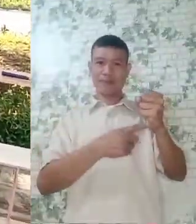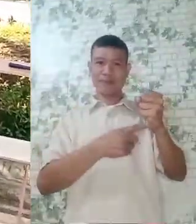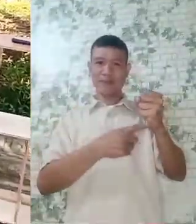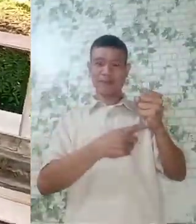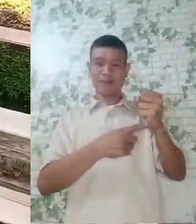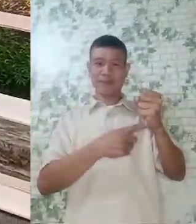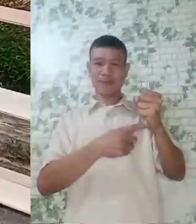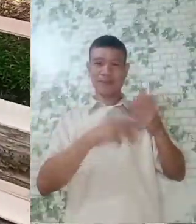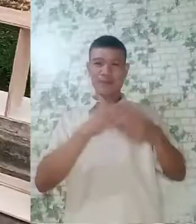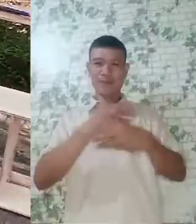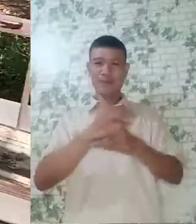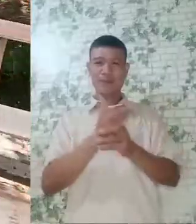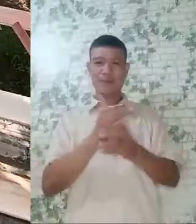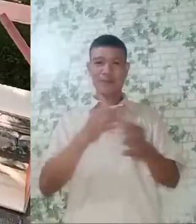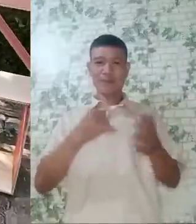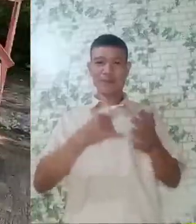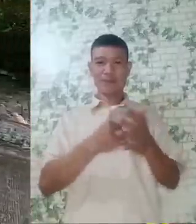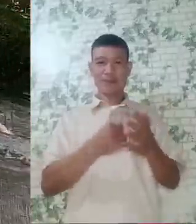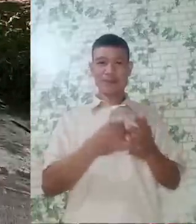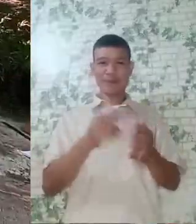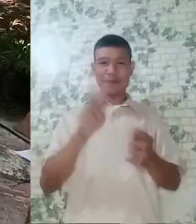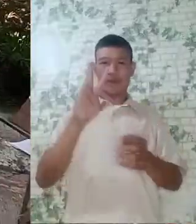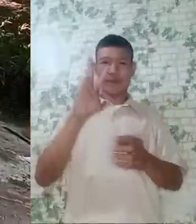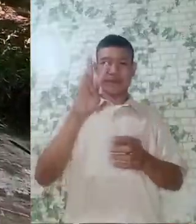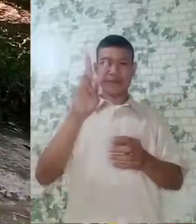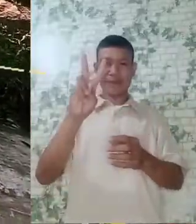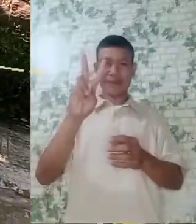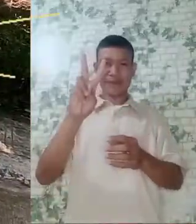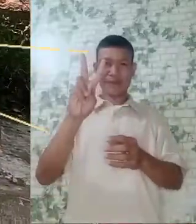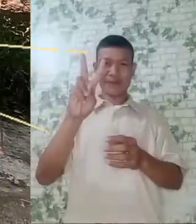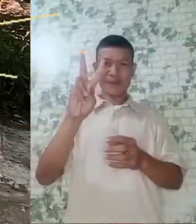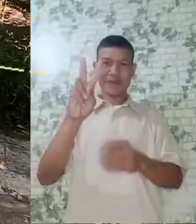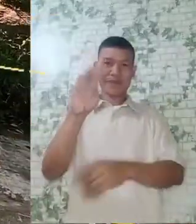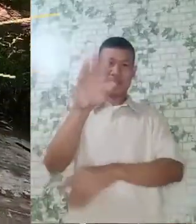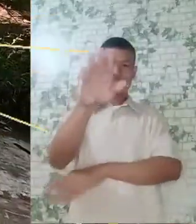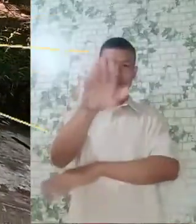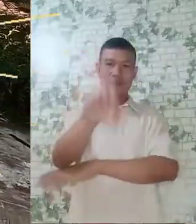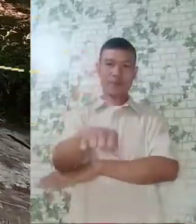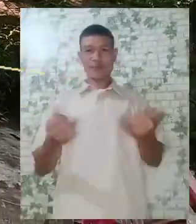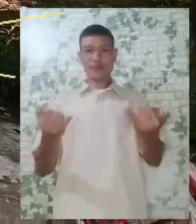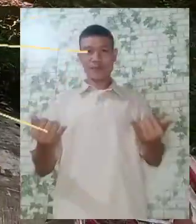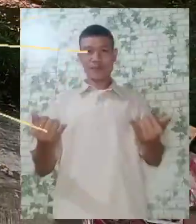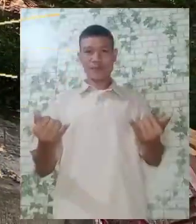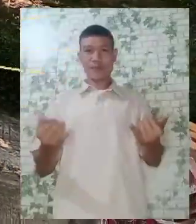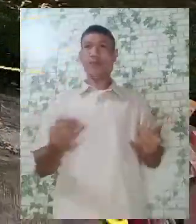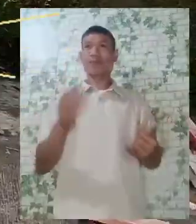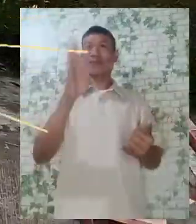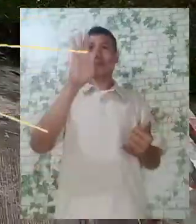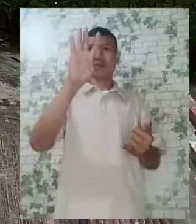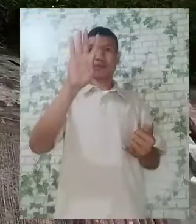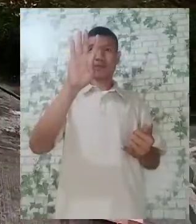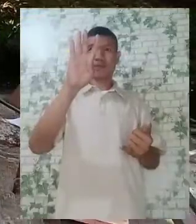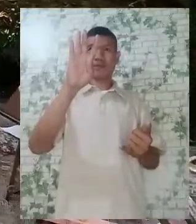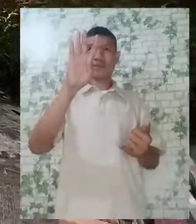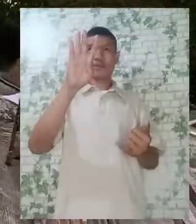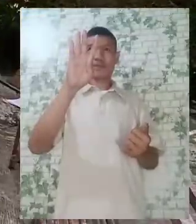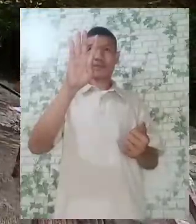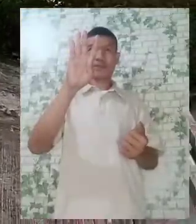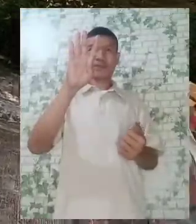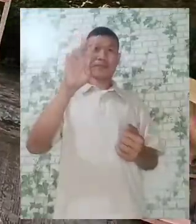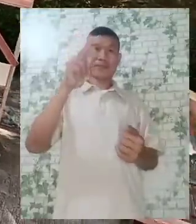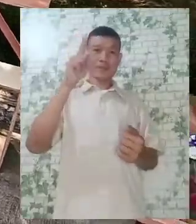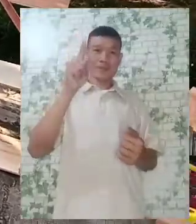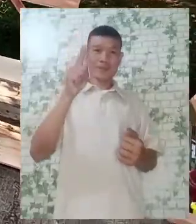I started making it at around 2 o'clock in the afternoon. So right now it's